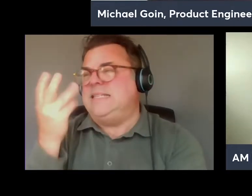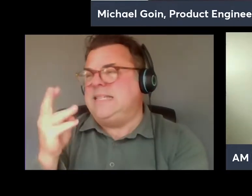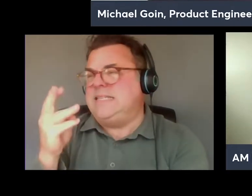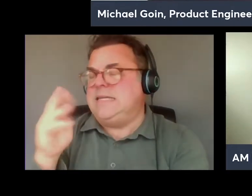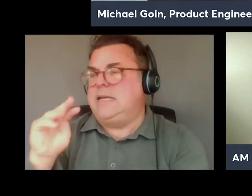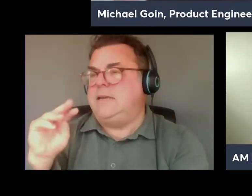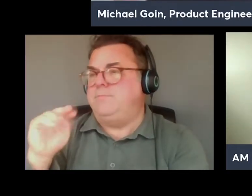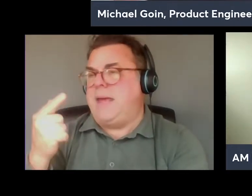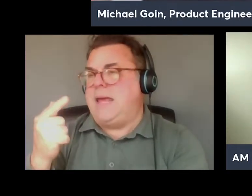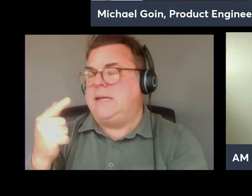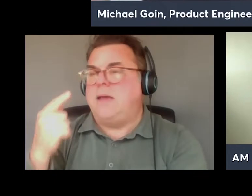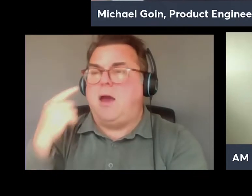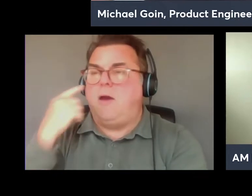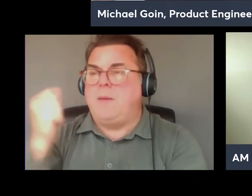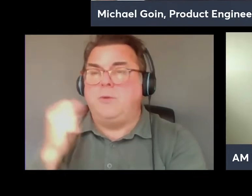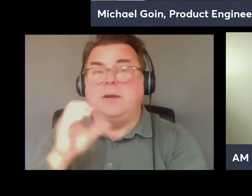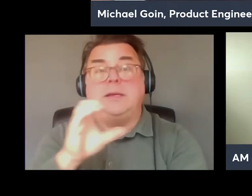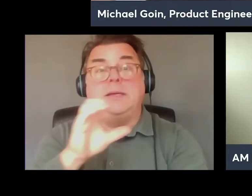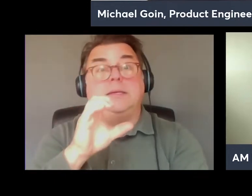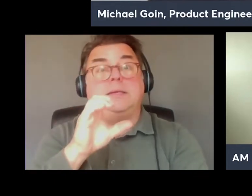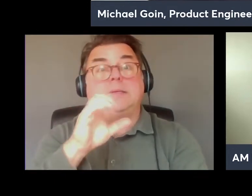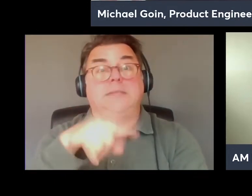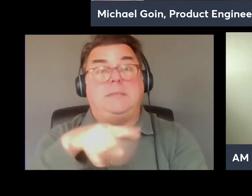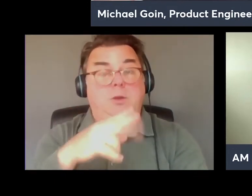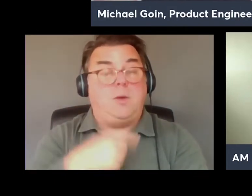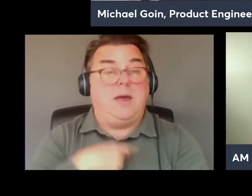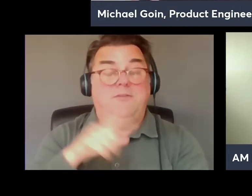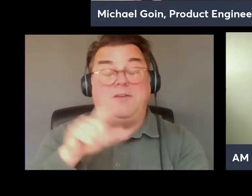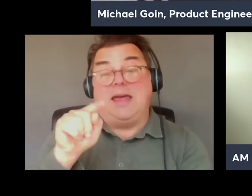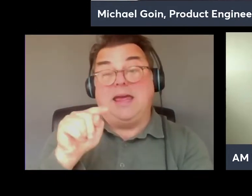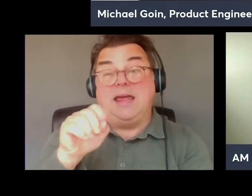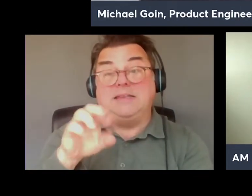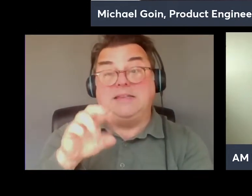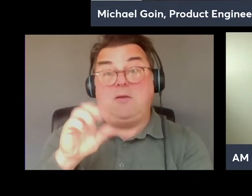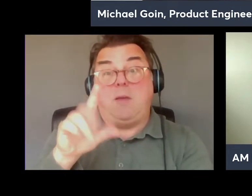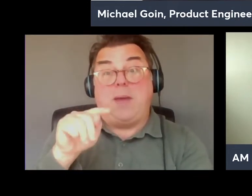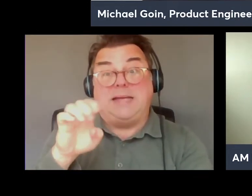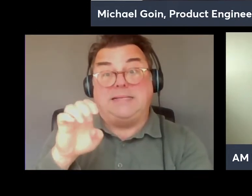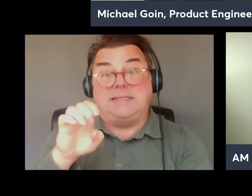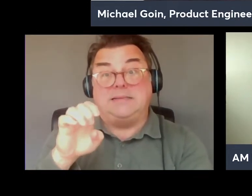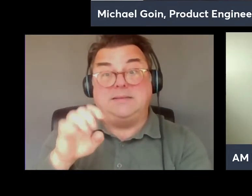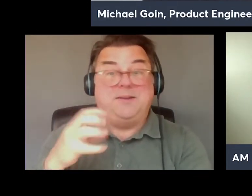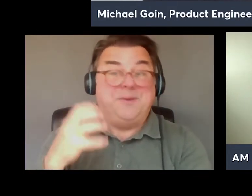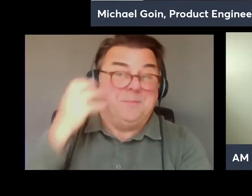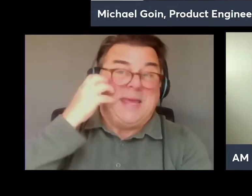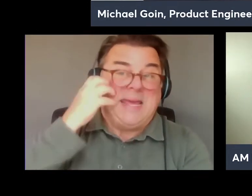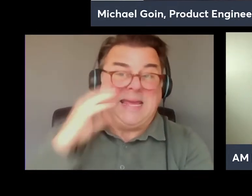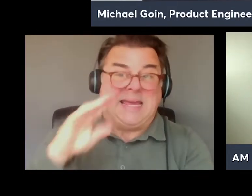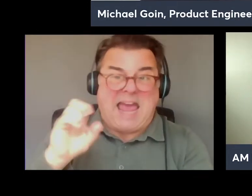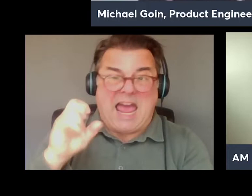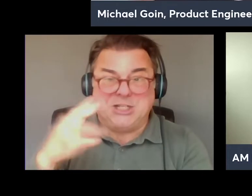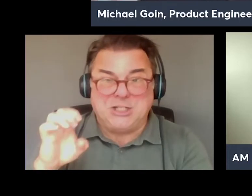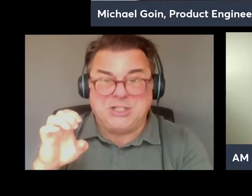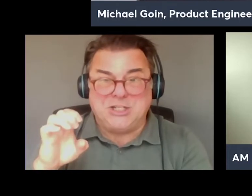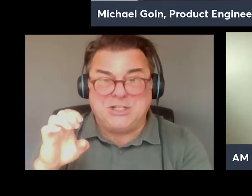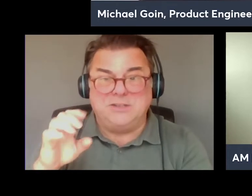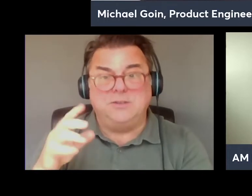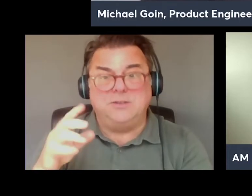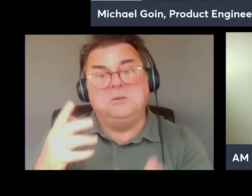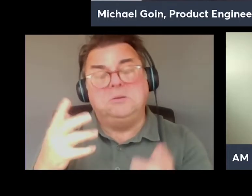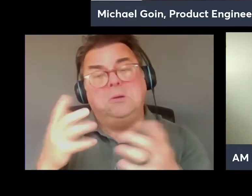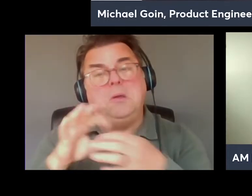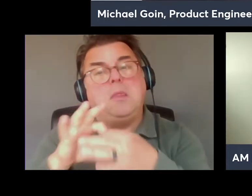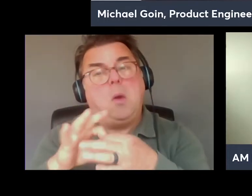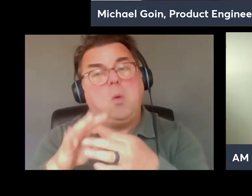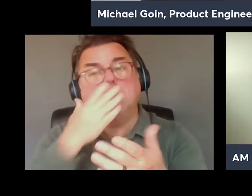have these terabytes of memory they can access and these large caches, and so they work really well for these sparse